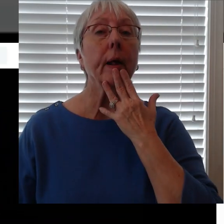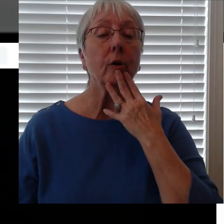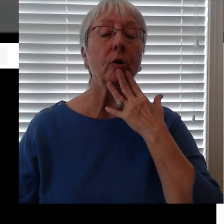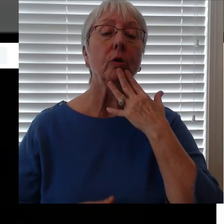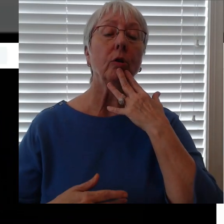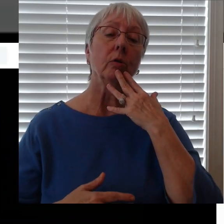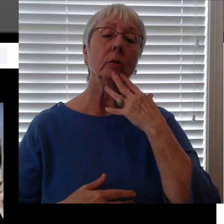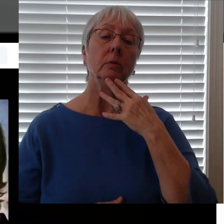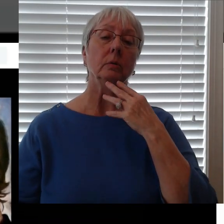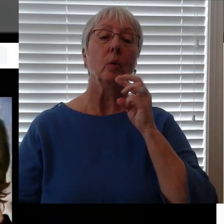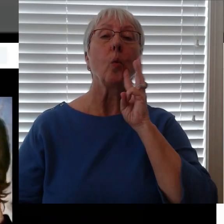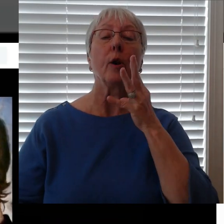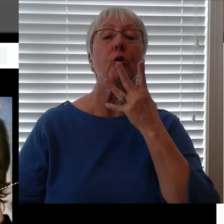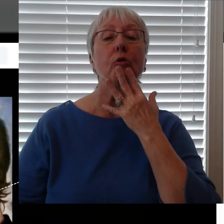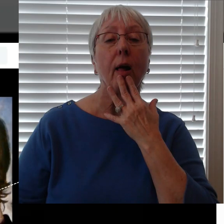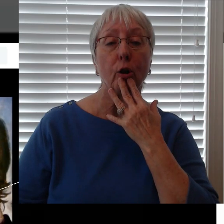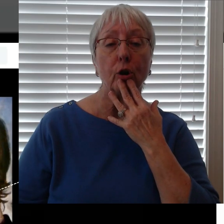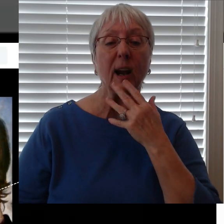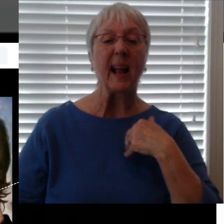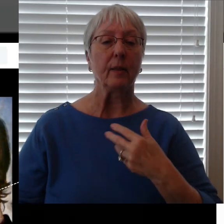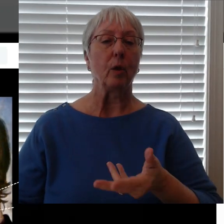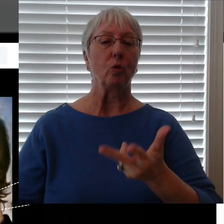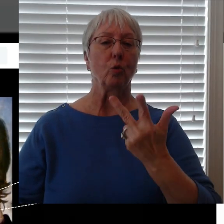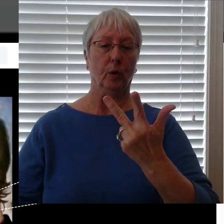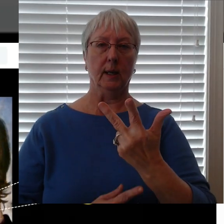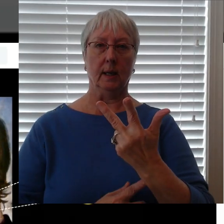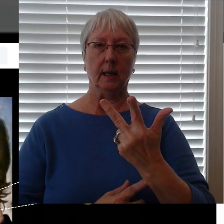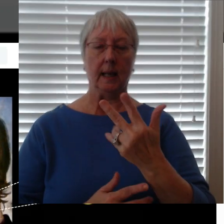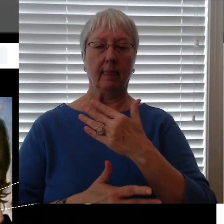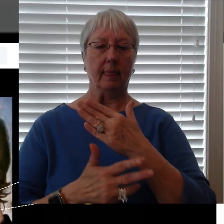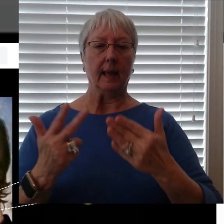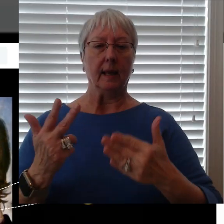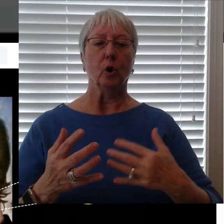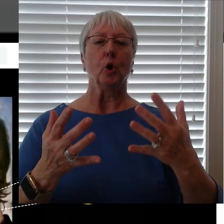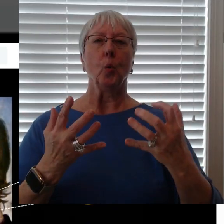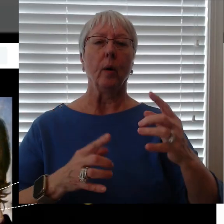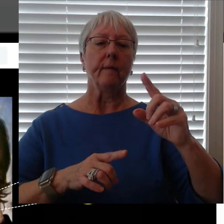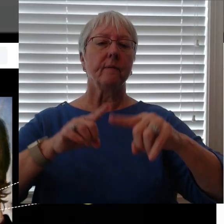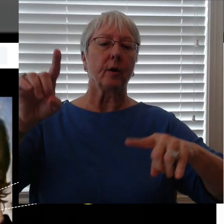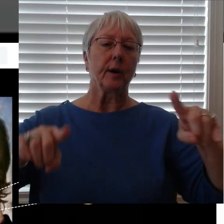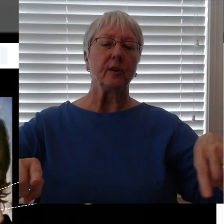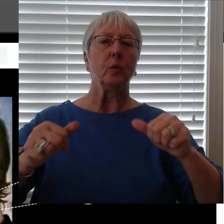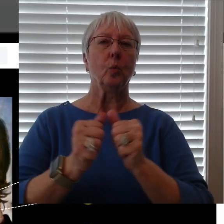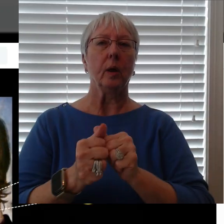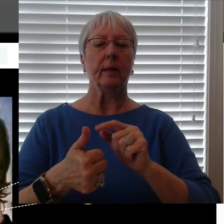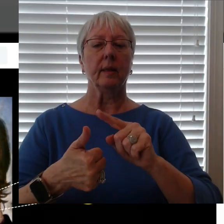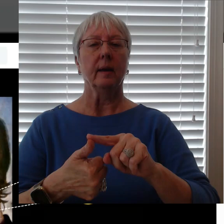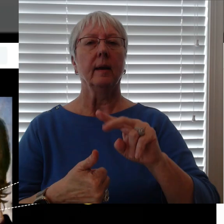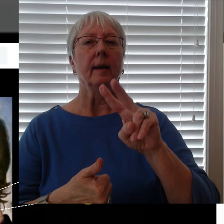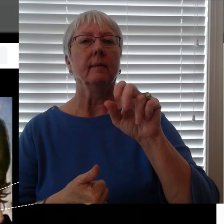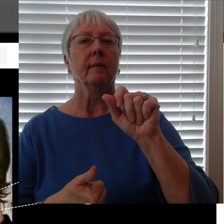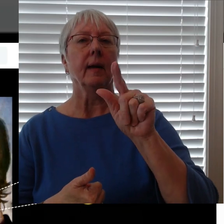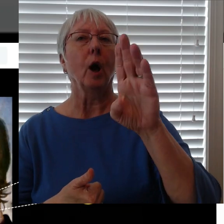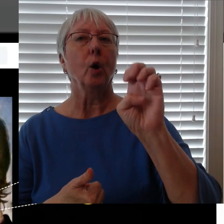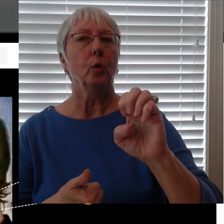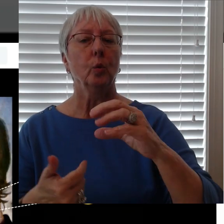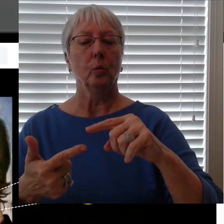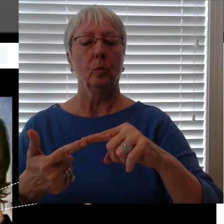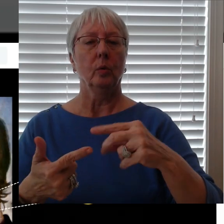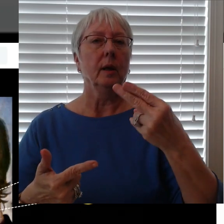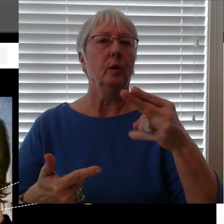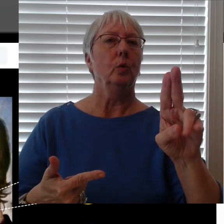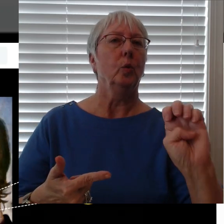to 3 primary colors, and the goal is to create variation in value and hue by creating a harmonious